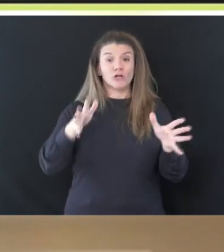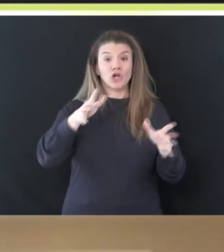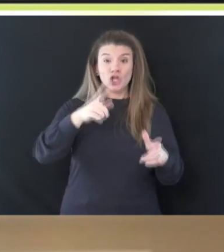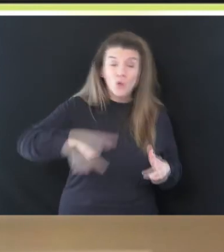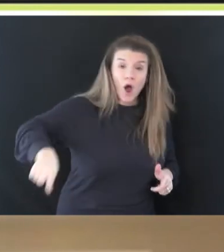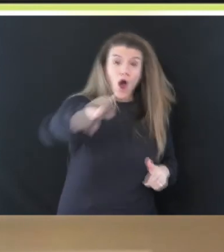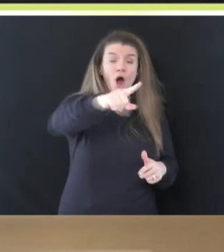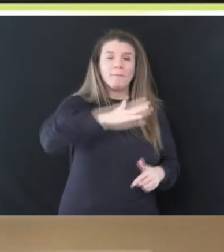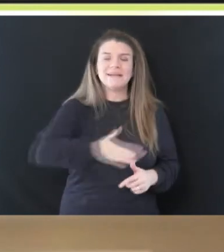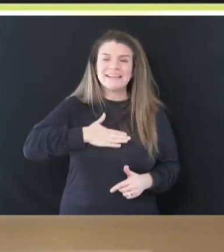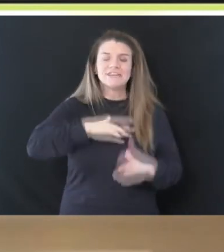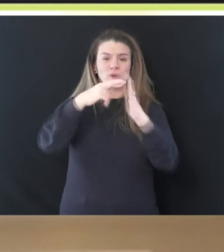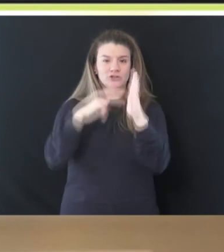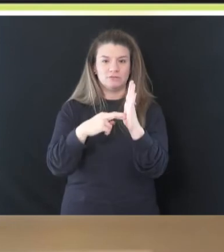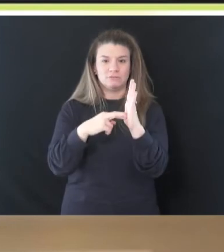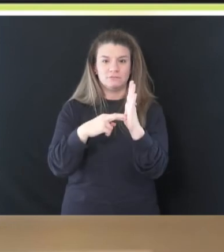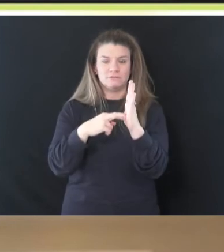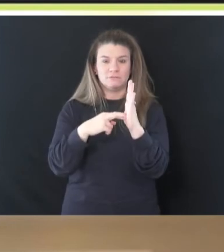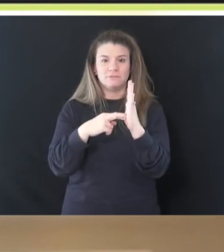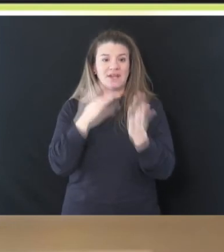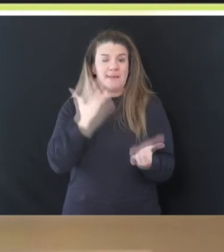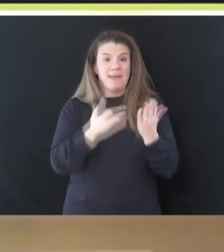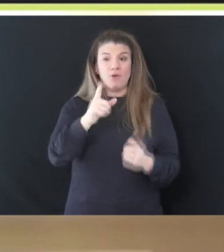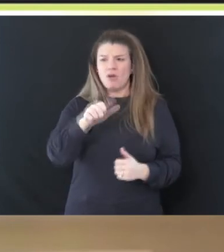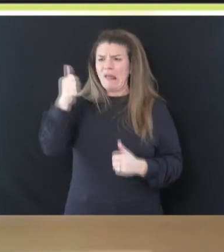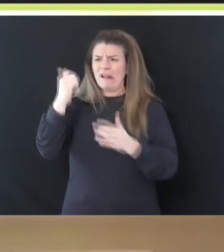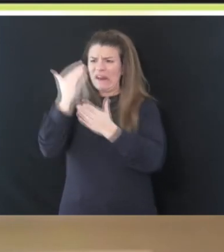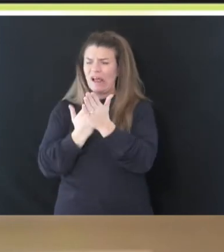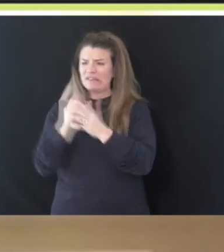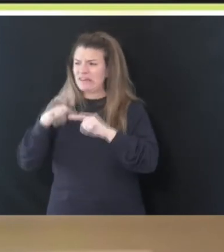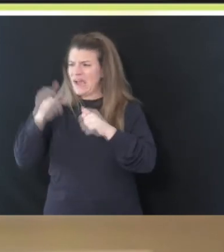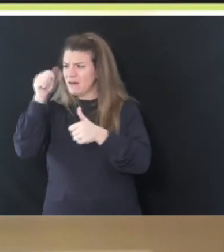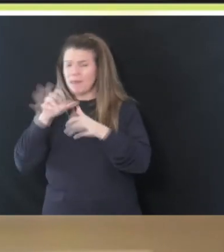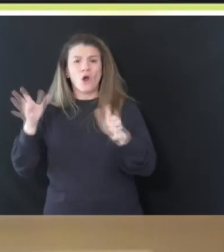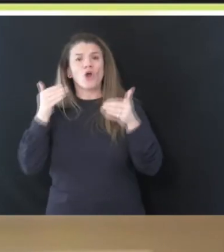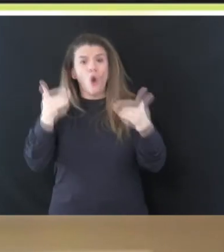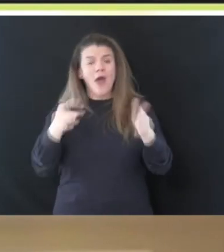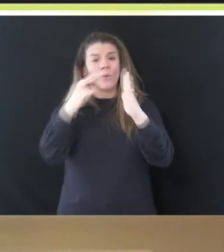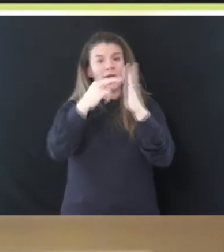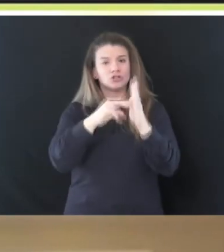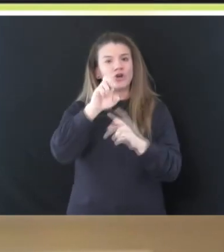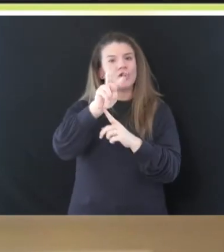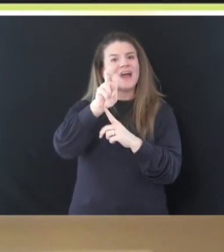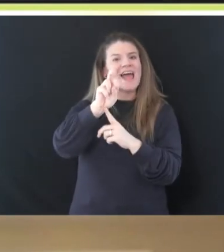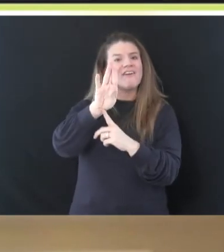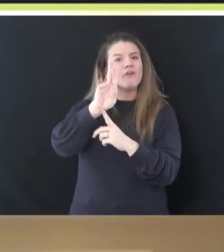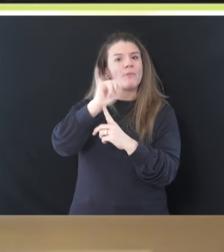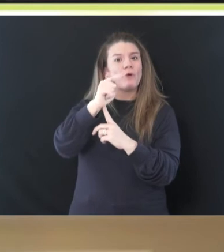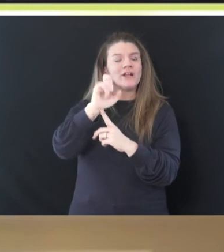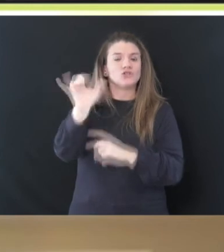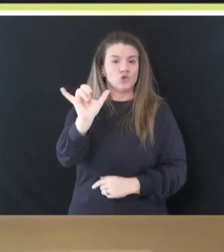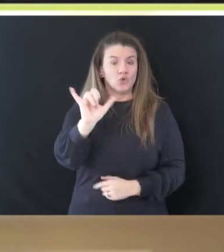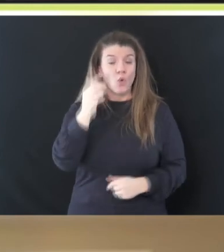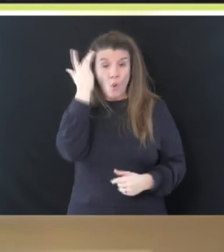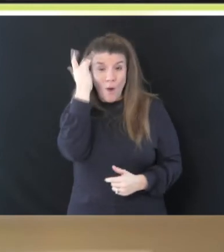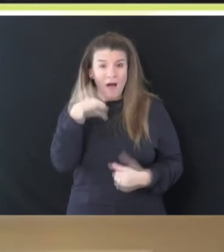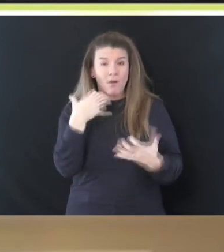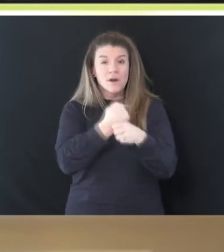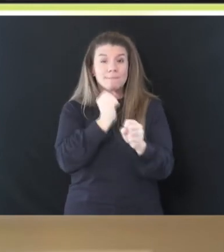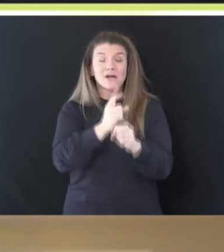please register. Even if you may be on another list, register in our Everbridge system. We want to make sure that we know all the